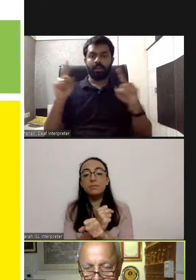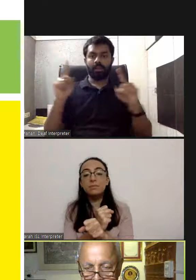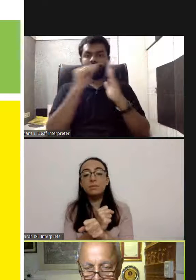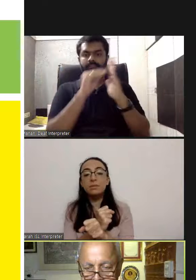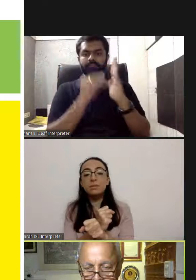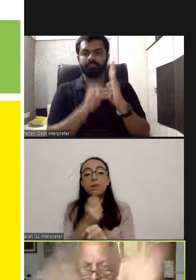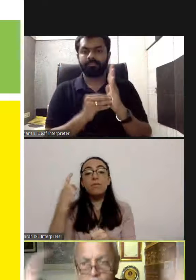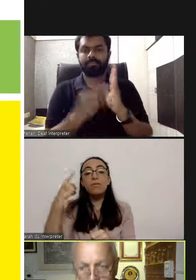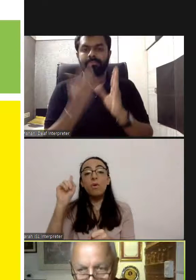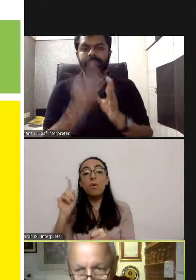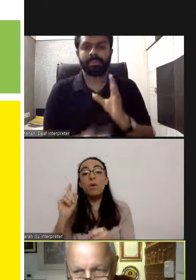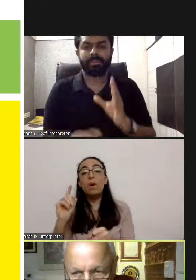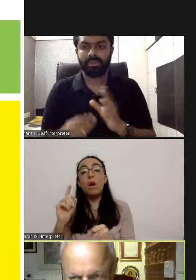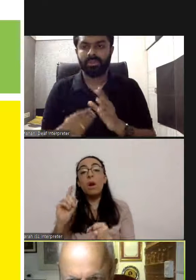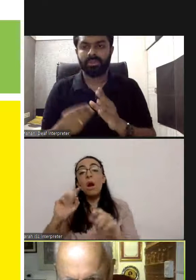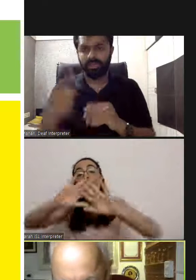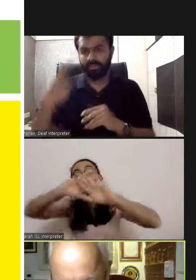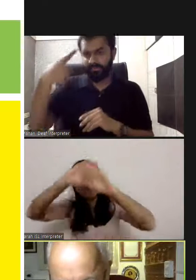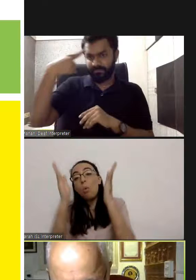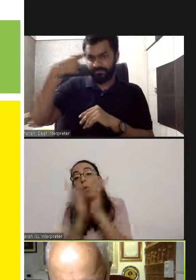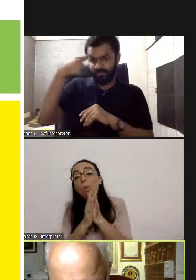people suffer from all of it together.